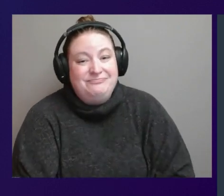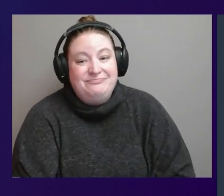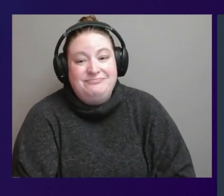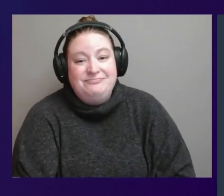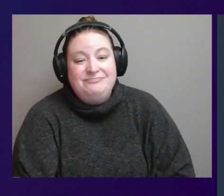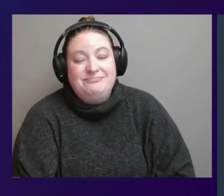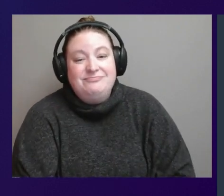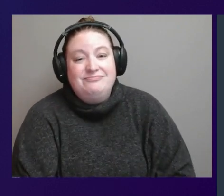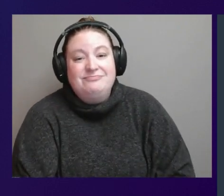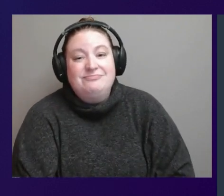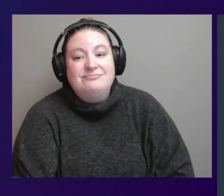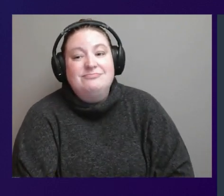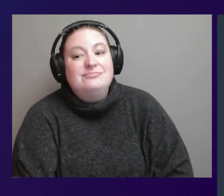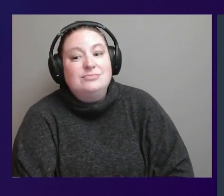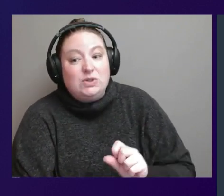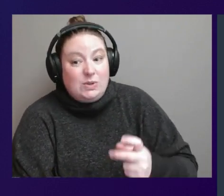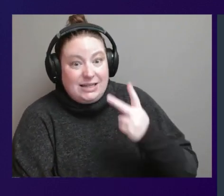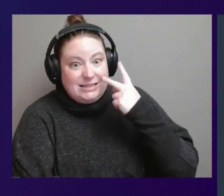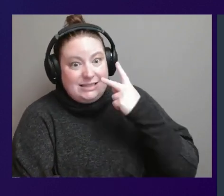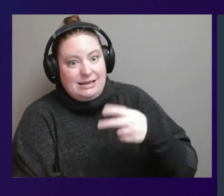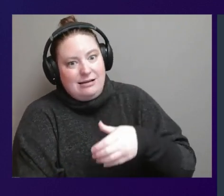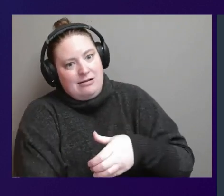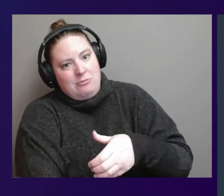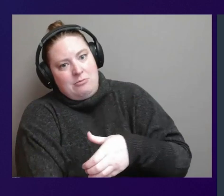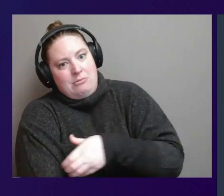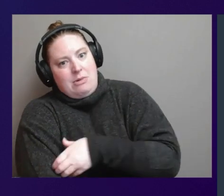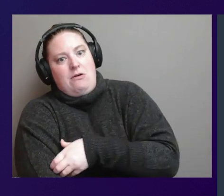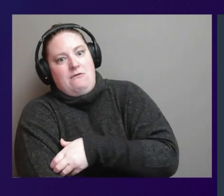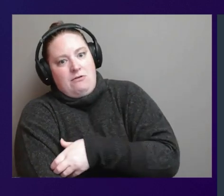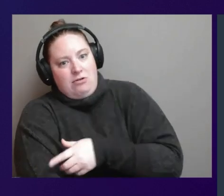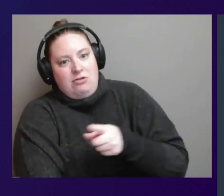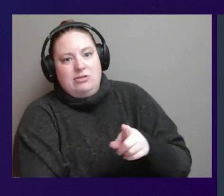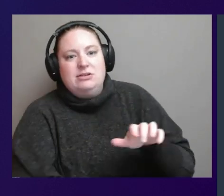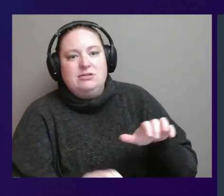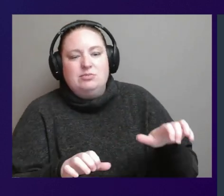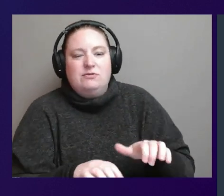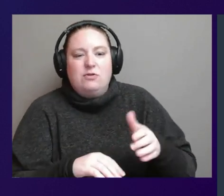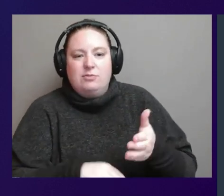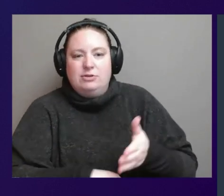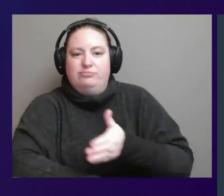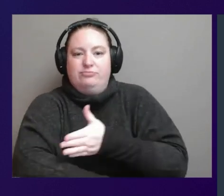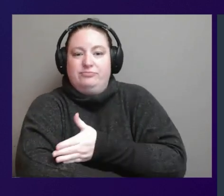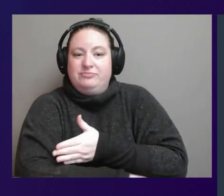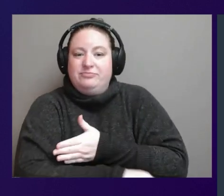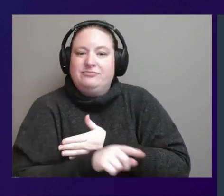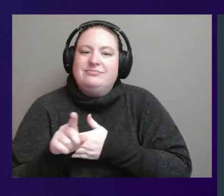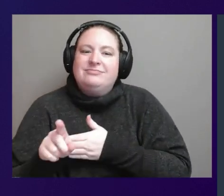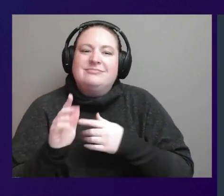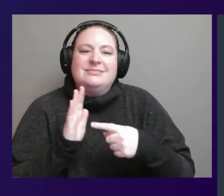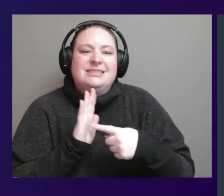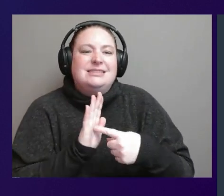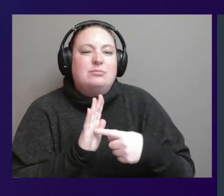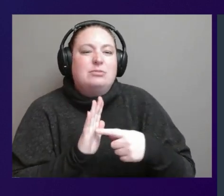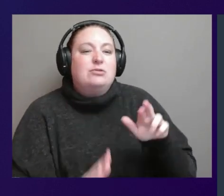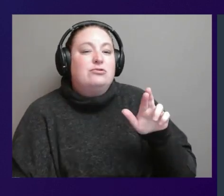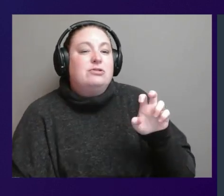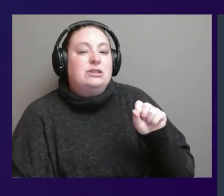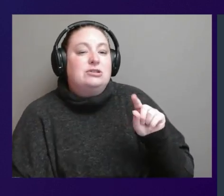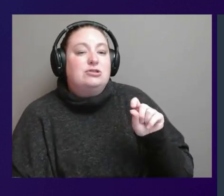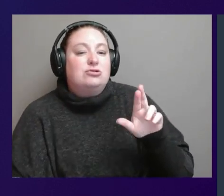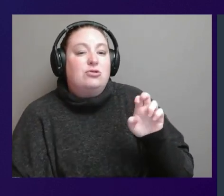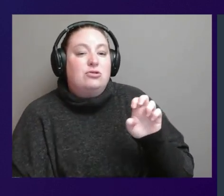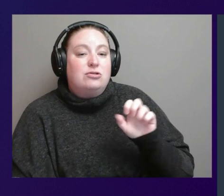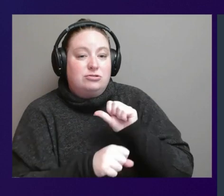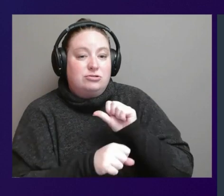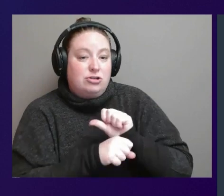You should see just how powerful this performance improvement is. In this example, we are talking about a restore job with 250